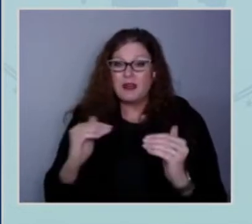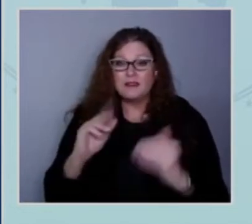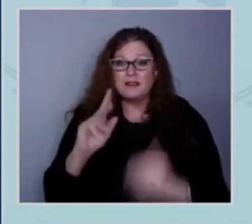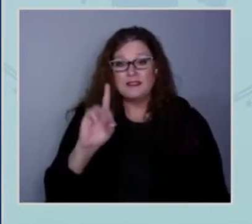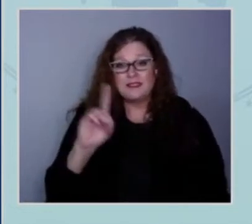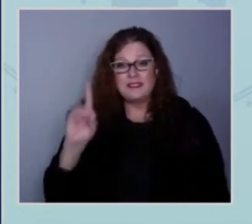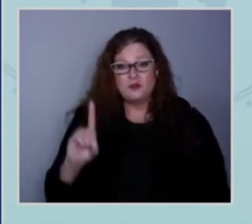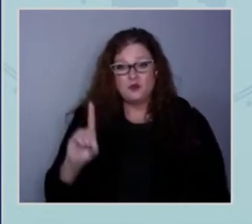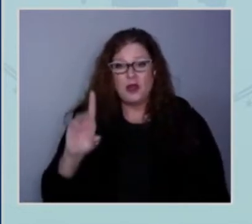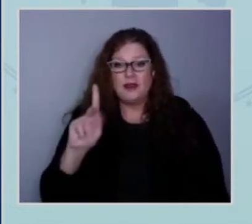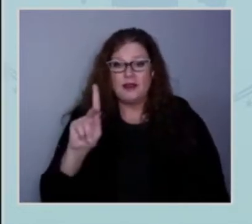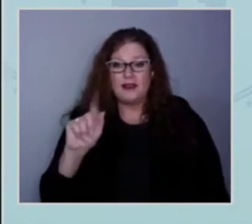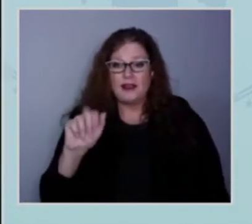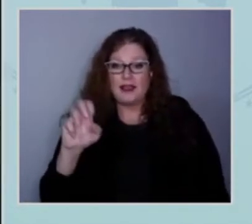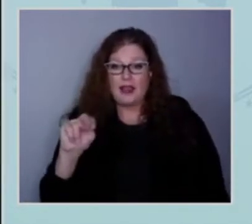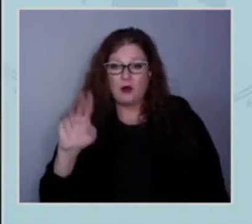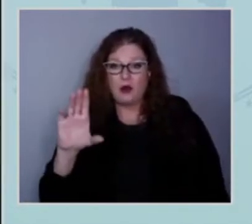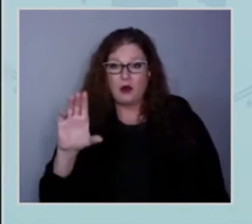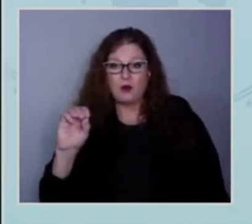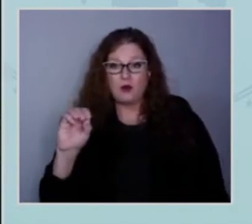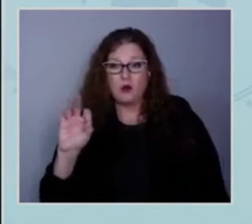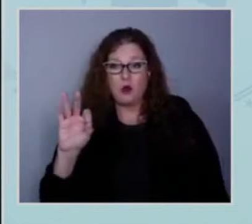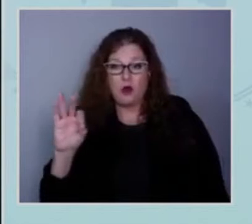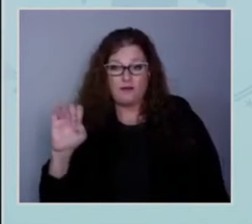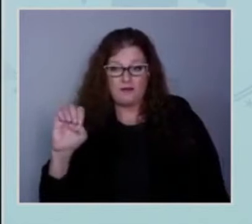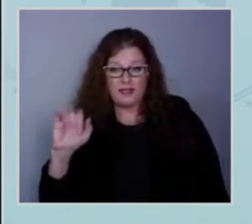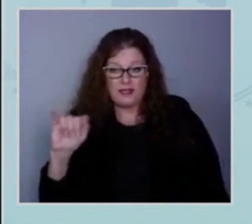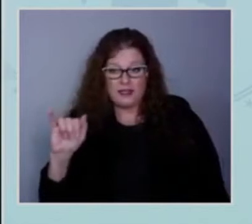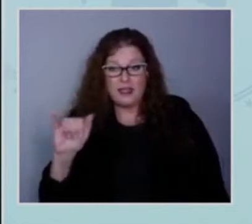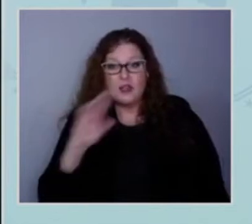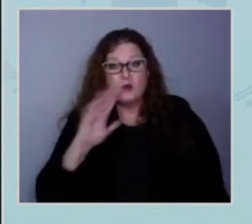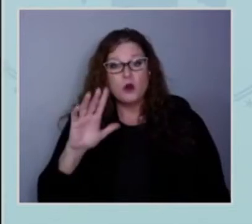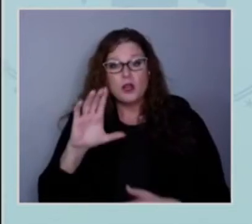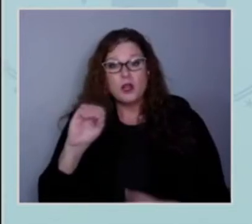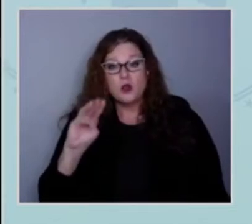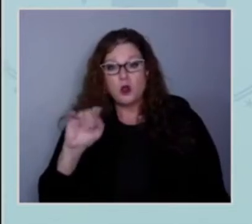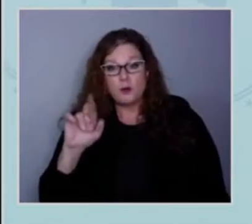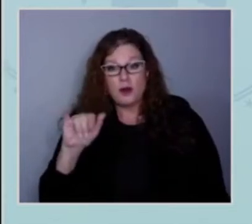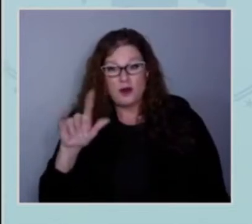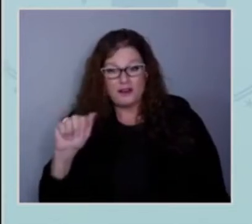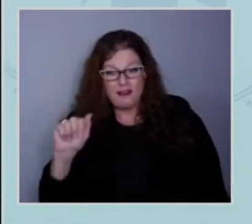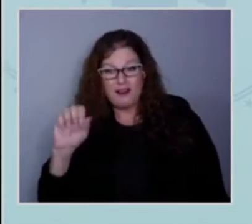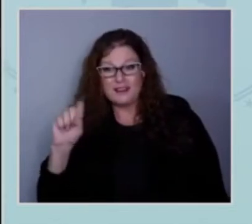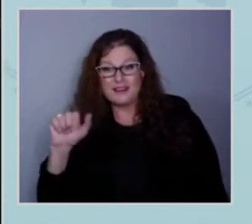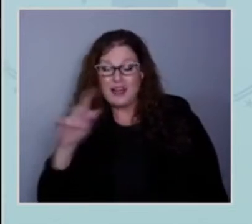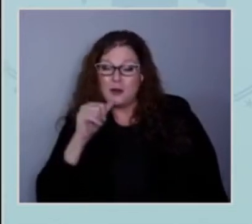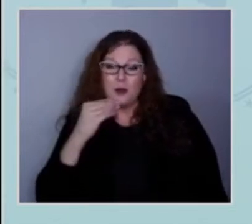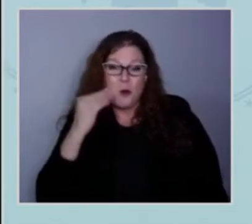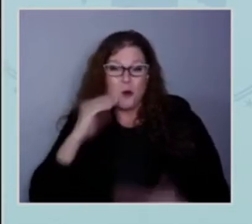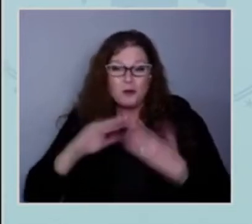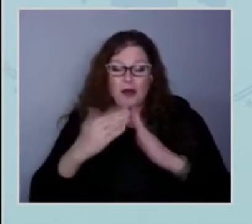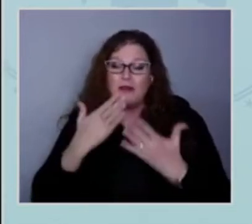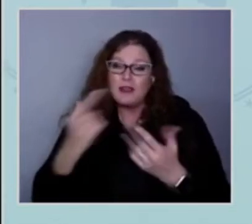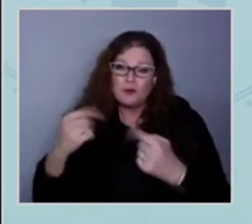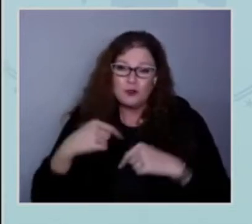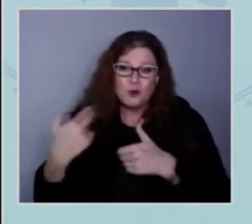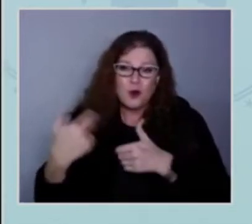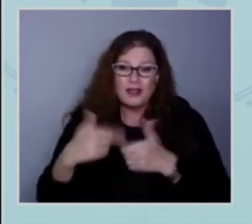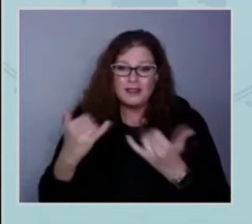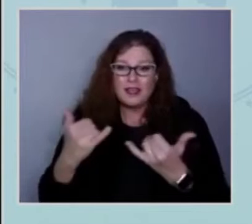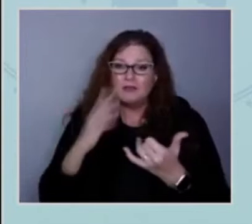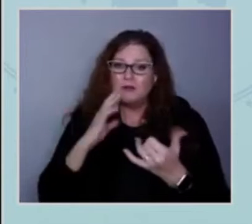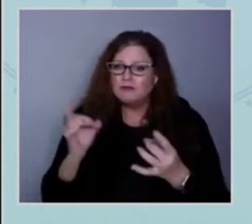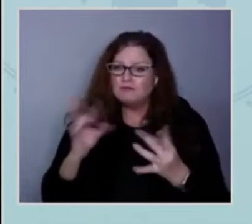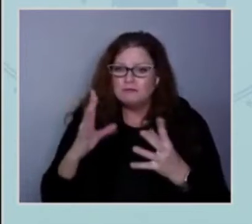all. Thank you. So next we're going to Detroit to Karen Coffey. You work at Comerica Stadium. That's